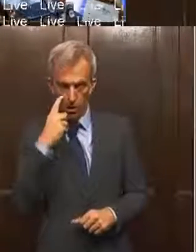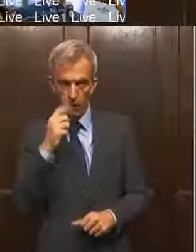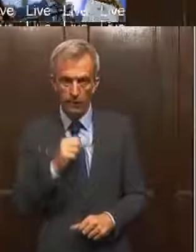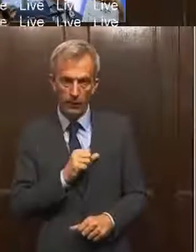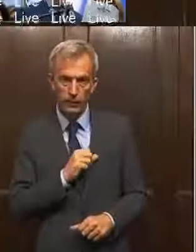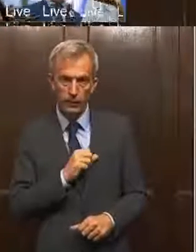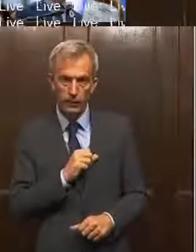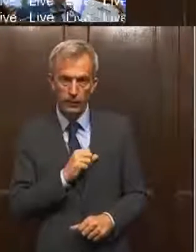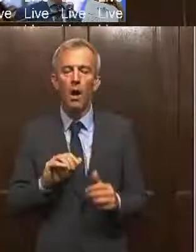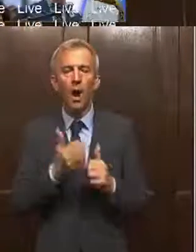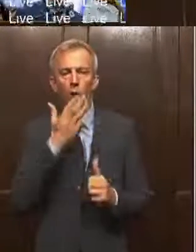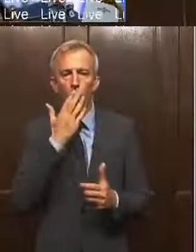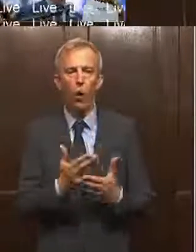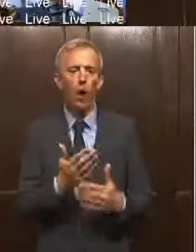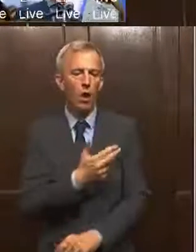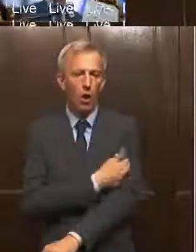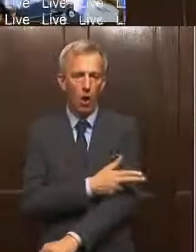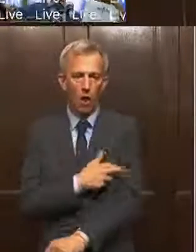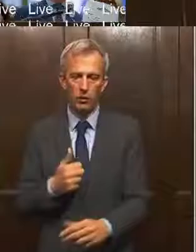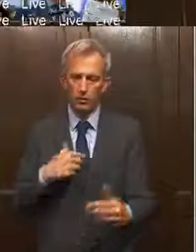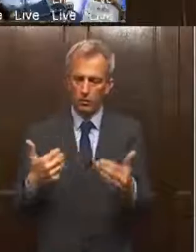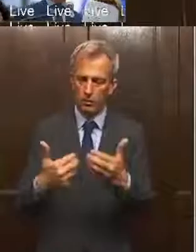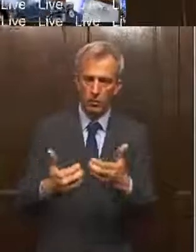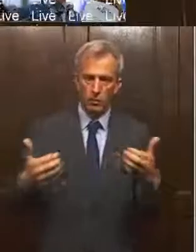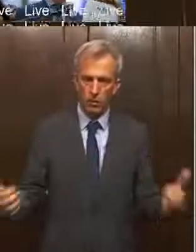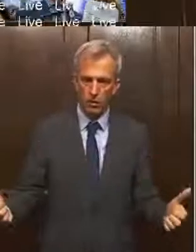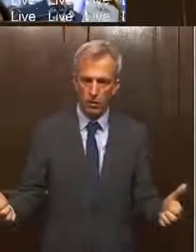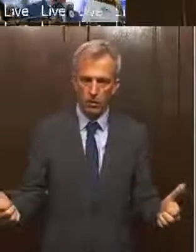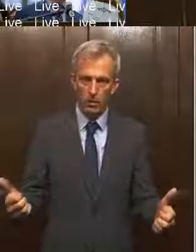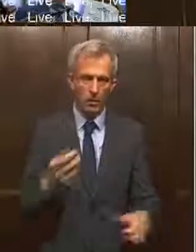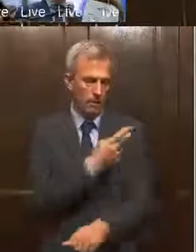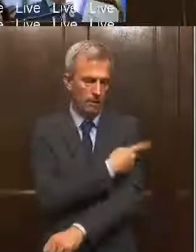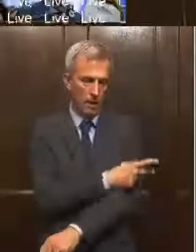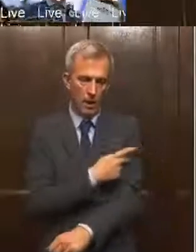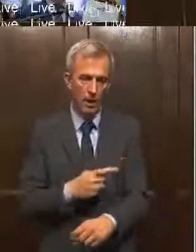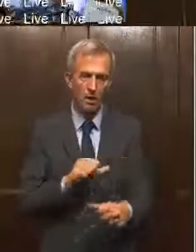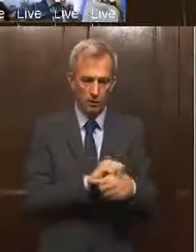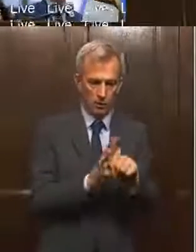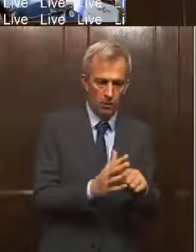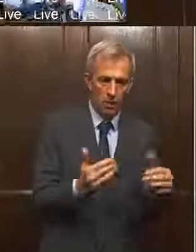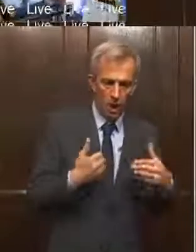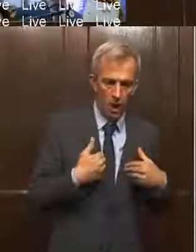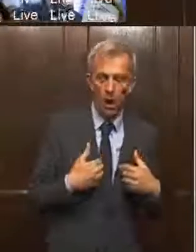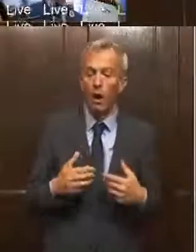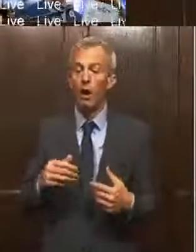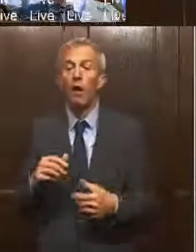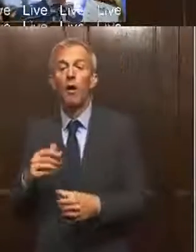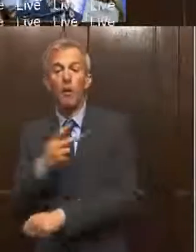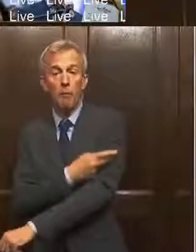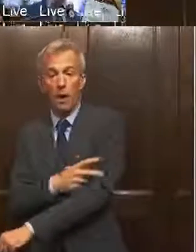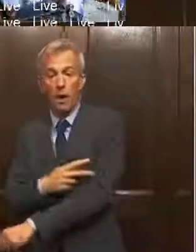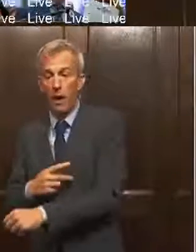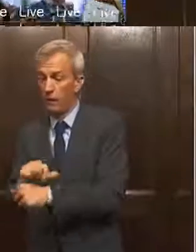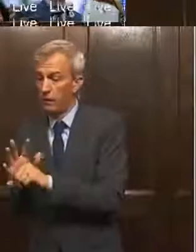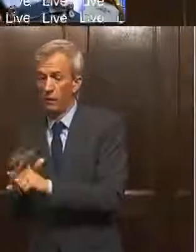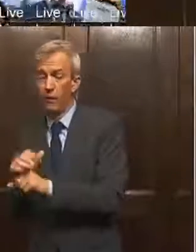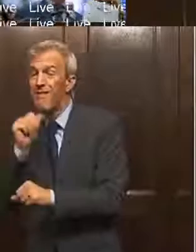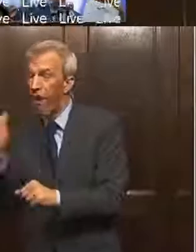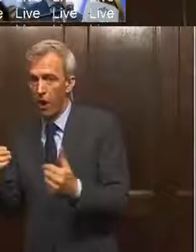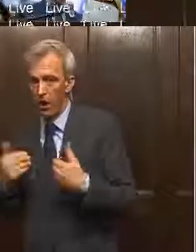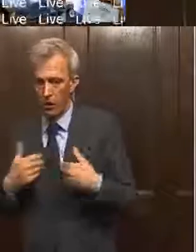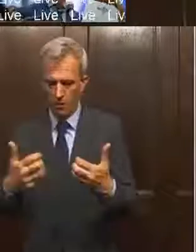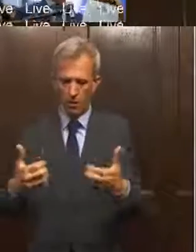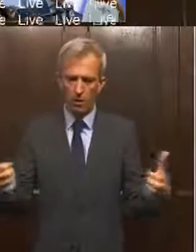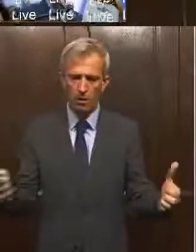hospitals are keeping patients with COVID-19 away from other parts of the hospital, and you need to look after your health. Don't let COVID-19 kill